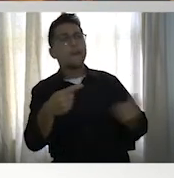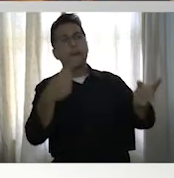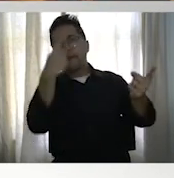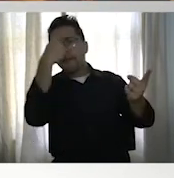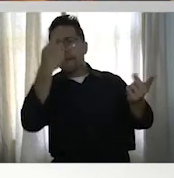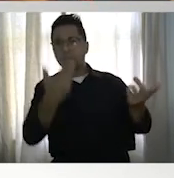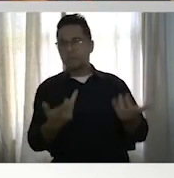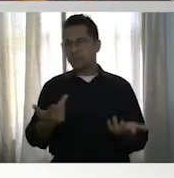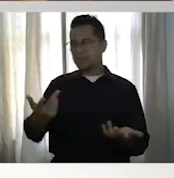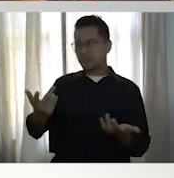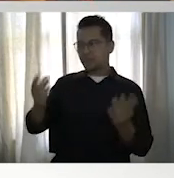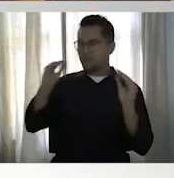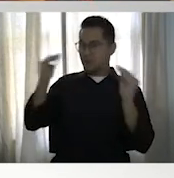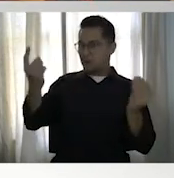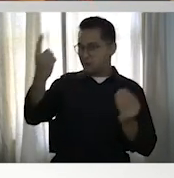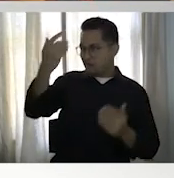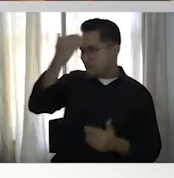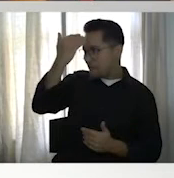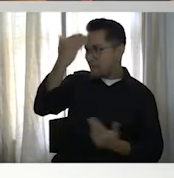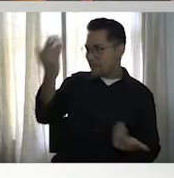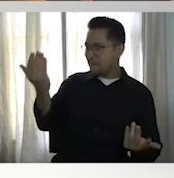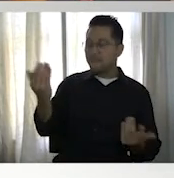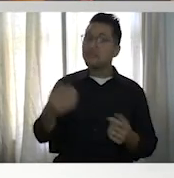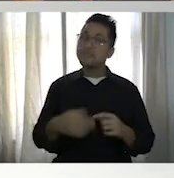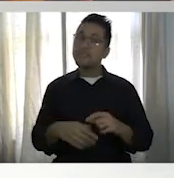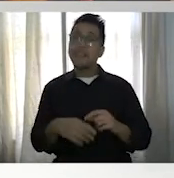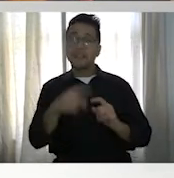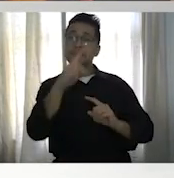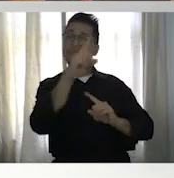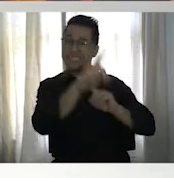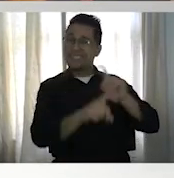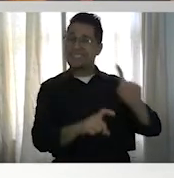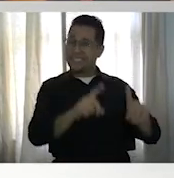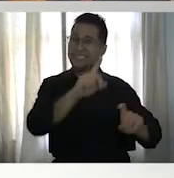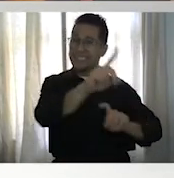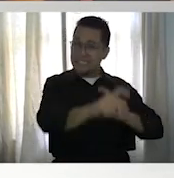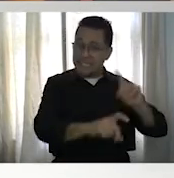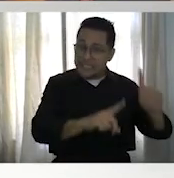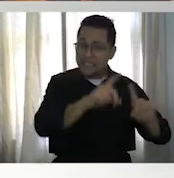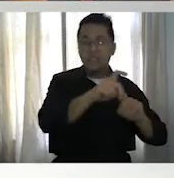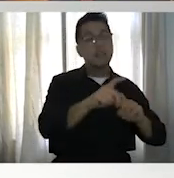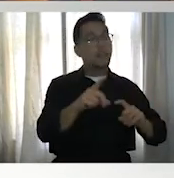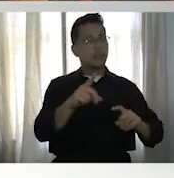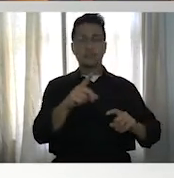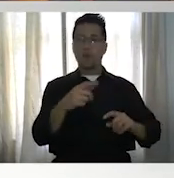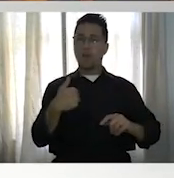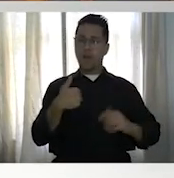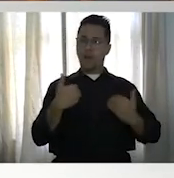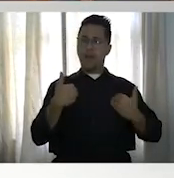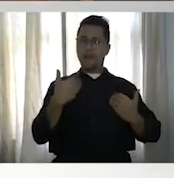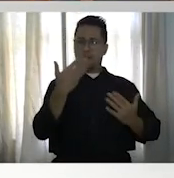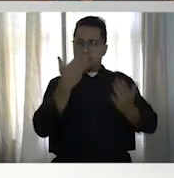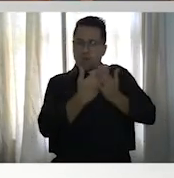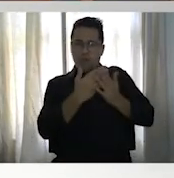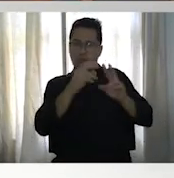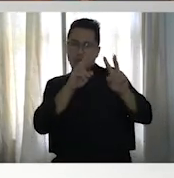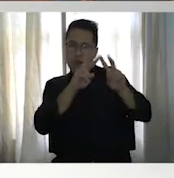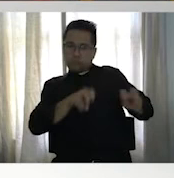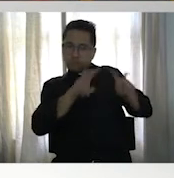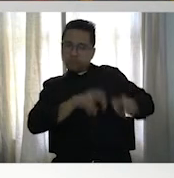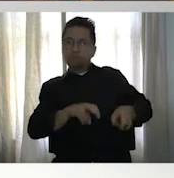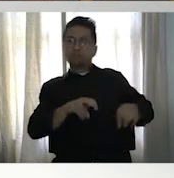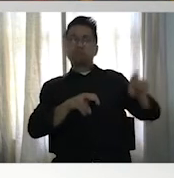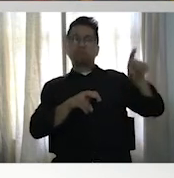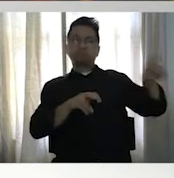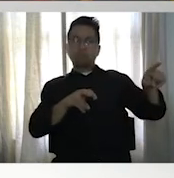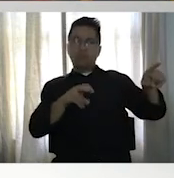say, well, nobody knows. And those are the kids, we ask questions like that, and that gives us a good assessment of where that child is and who he needs